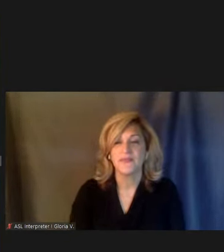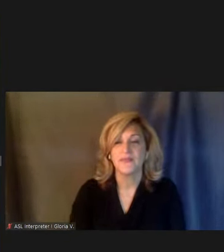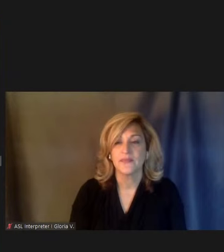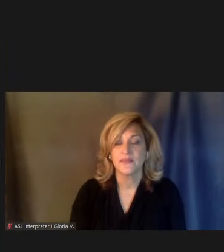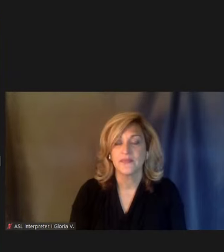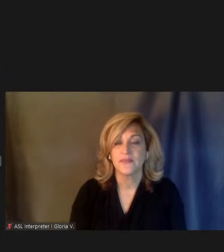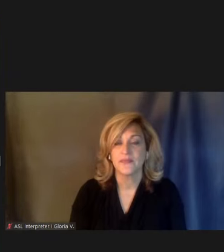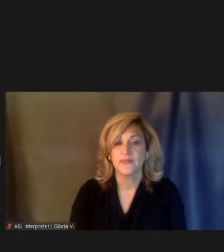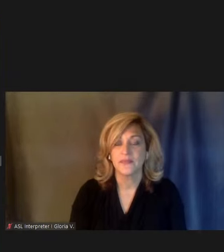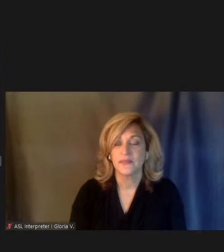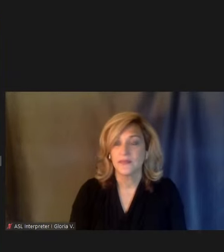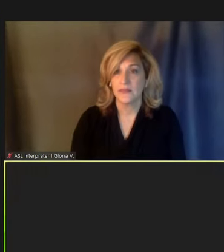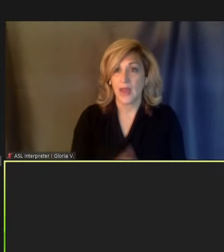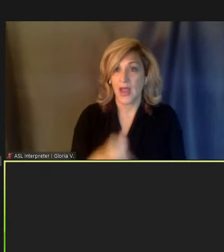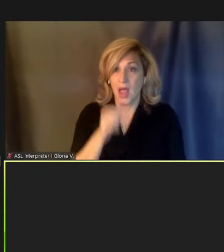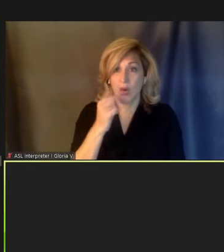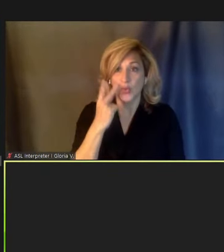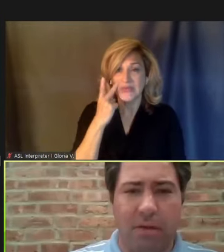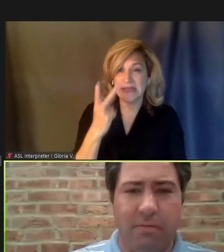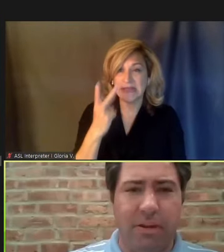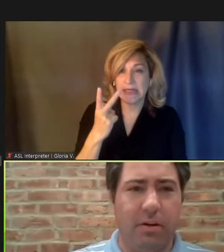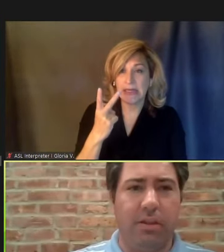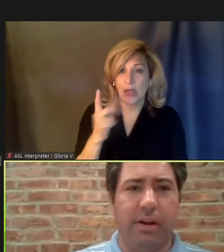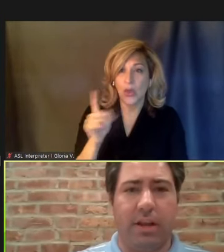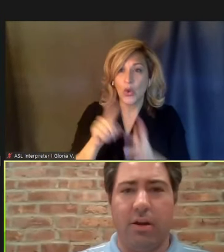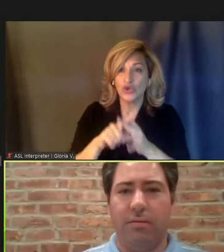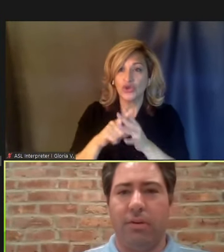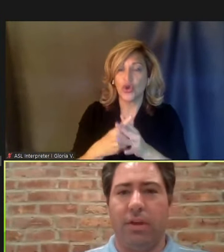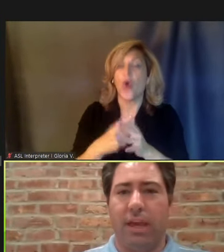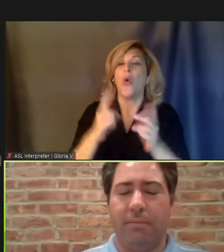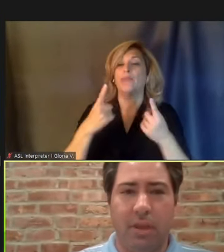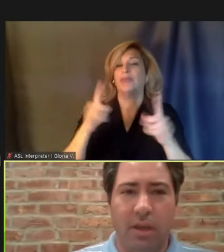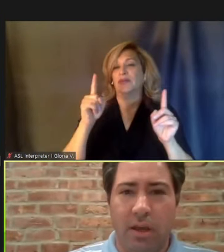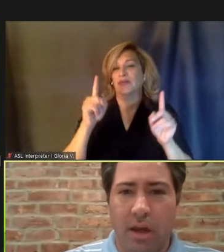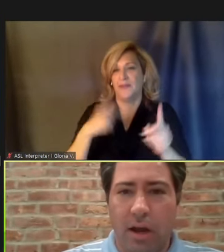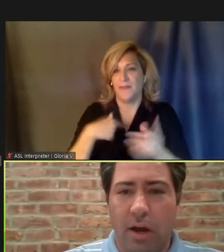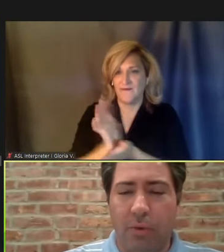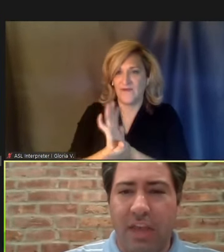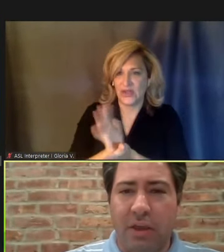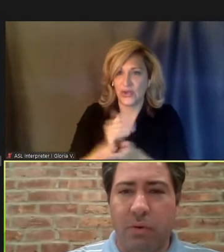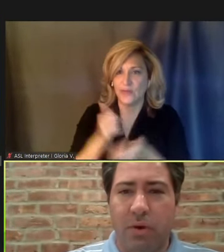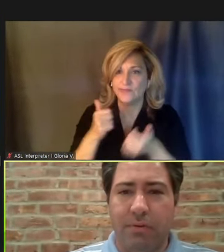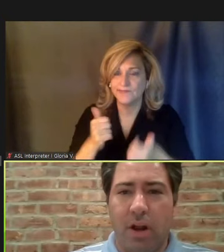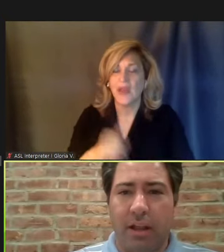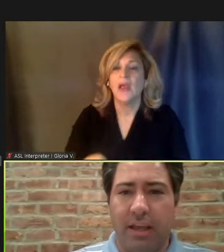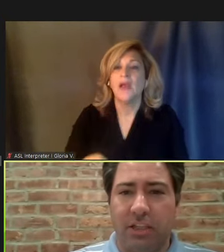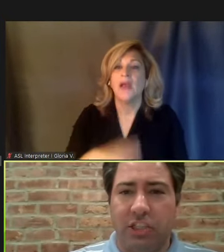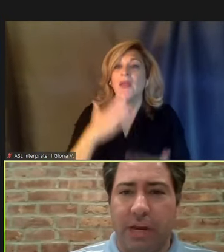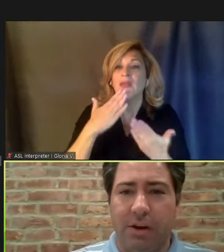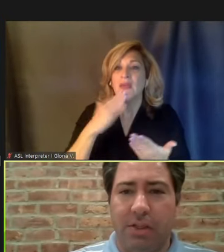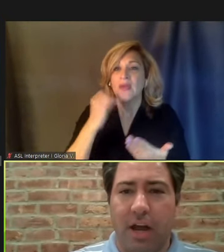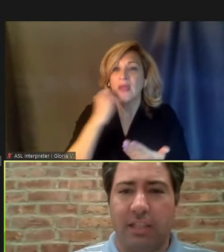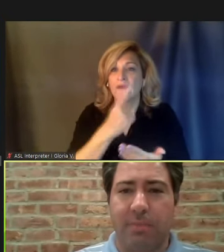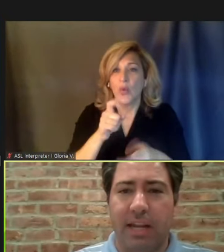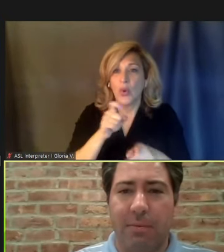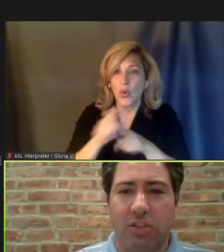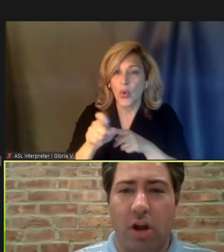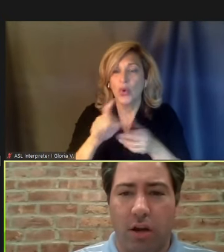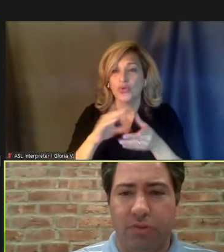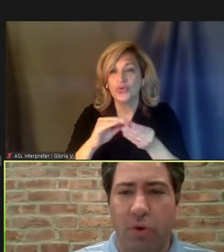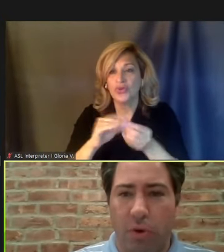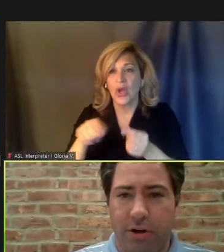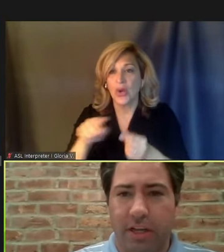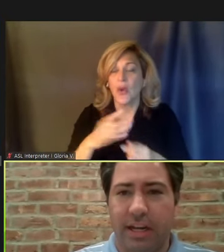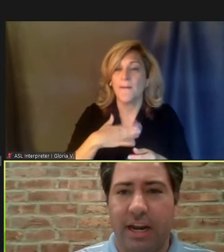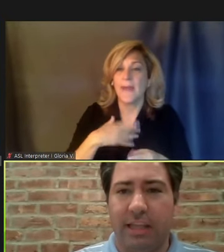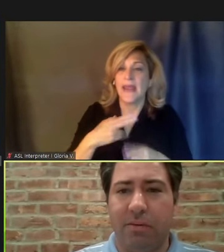I don't see where to start my video. There I go. Okay. Thank you everyone for calling in and sharing your thoughts. My name is